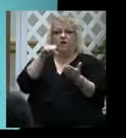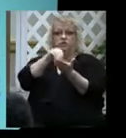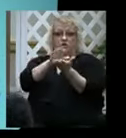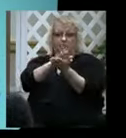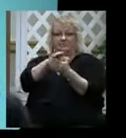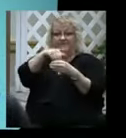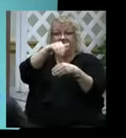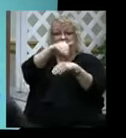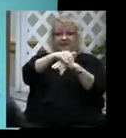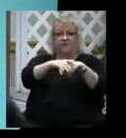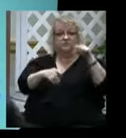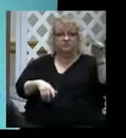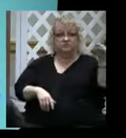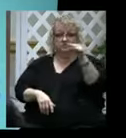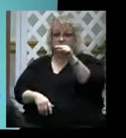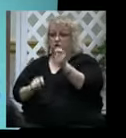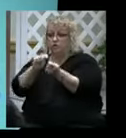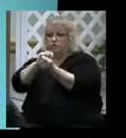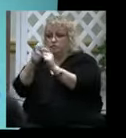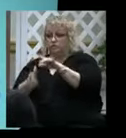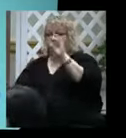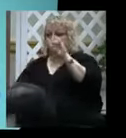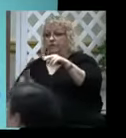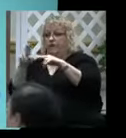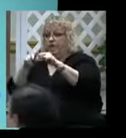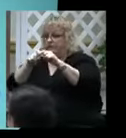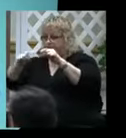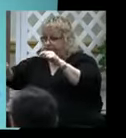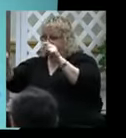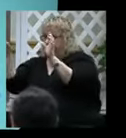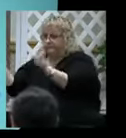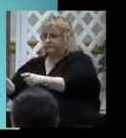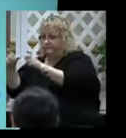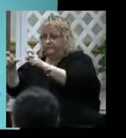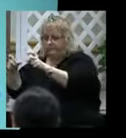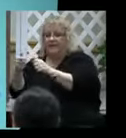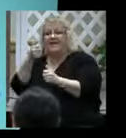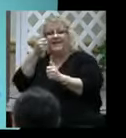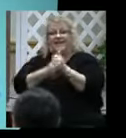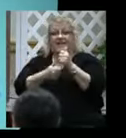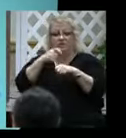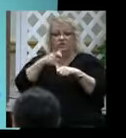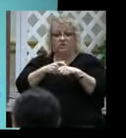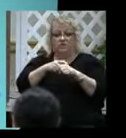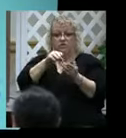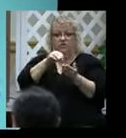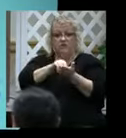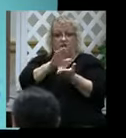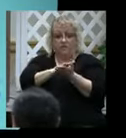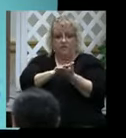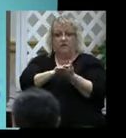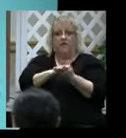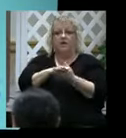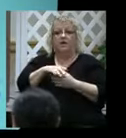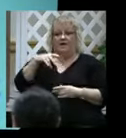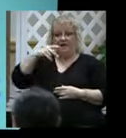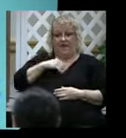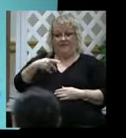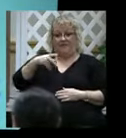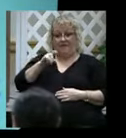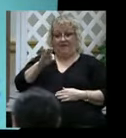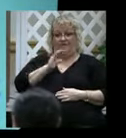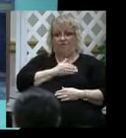English. Where the translation's available, there's a link. What we did was each translated document, we PDF'd in our office. And